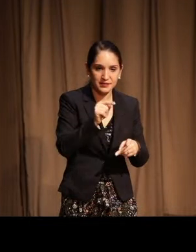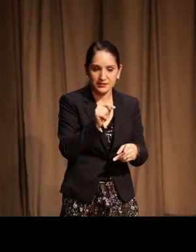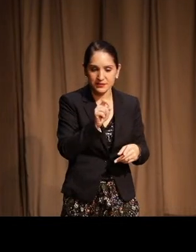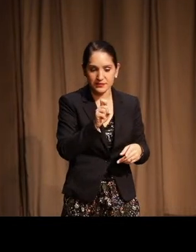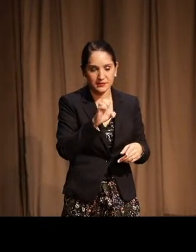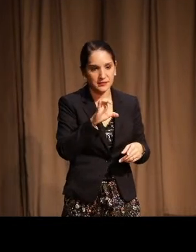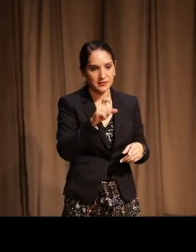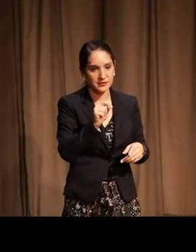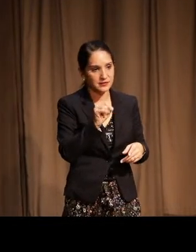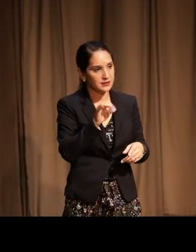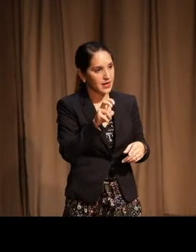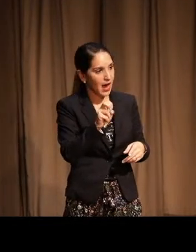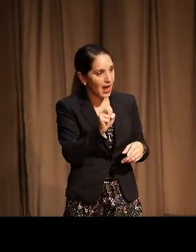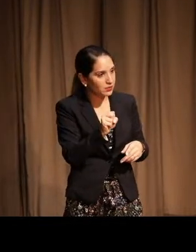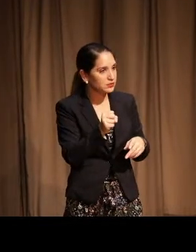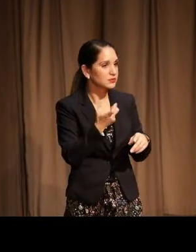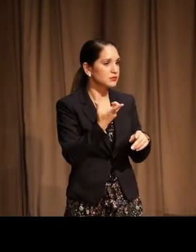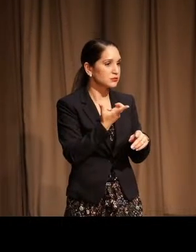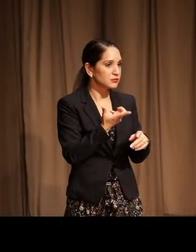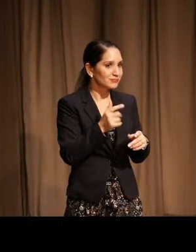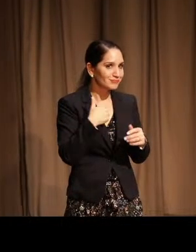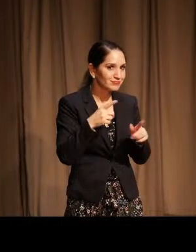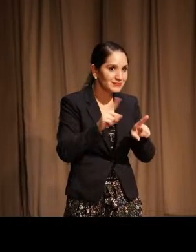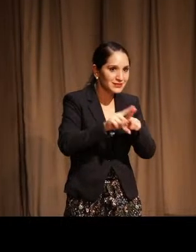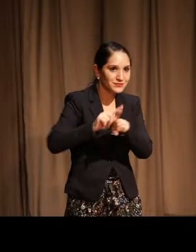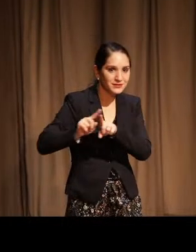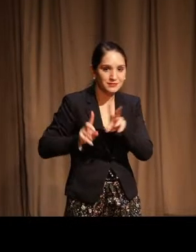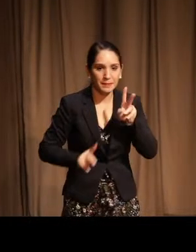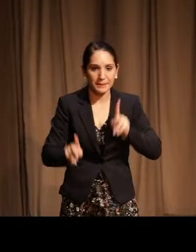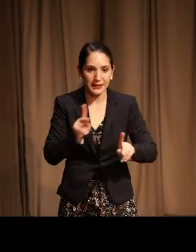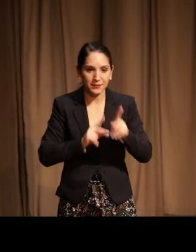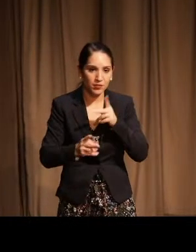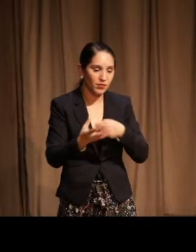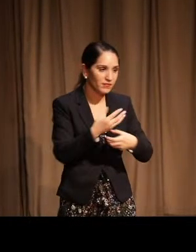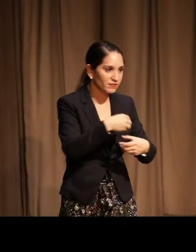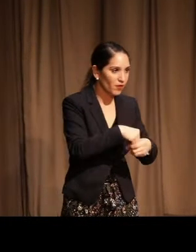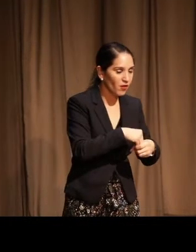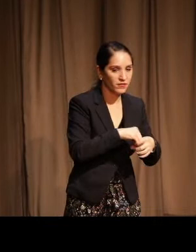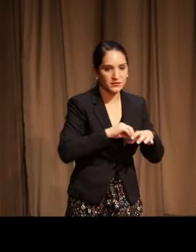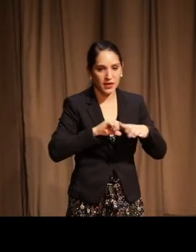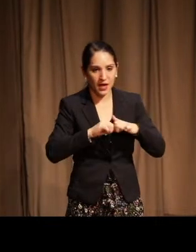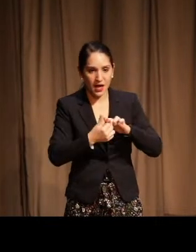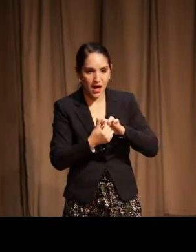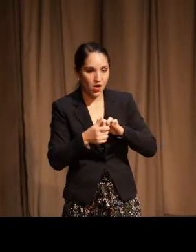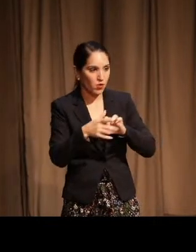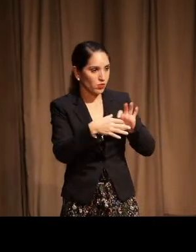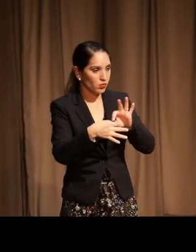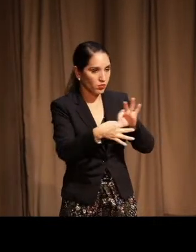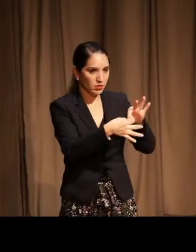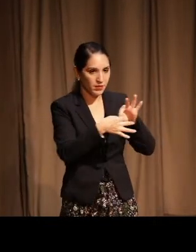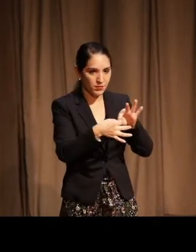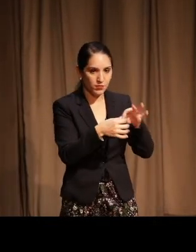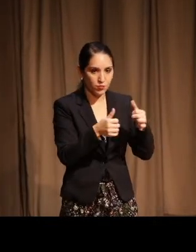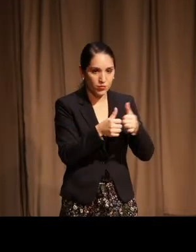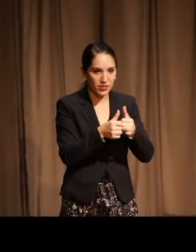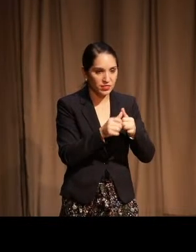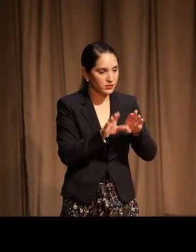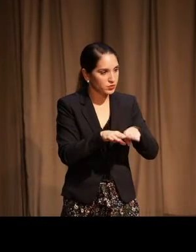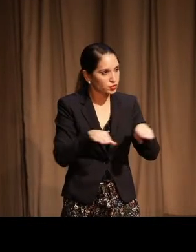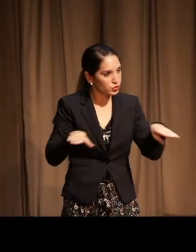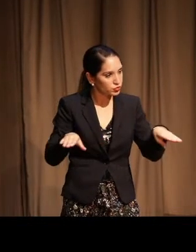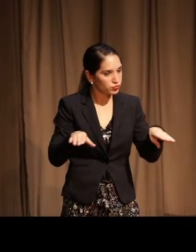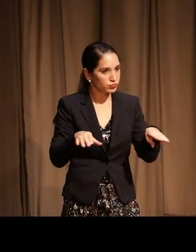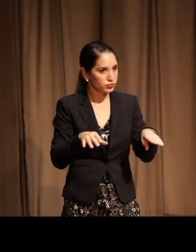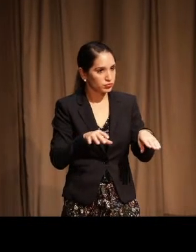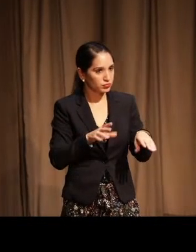and bringing in people. So how is that feeling of collaborating with, children here and work and